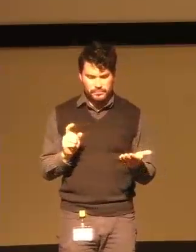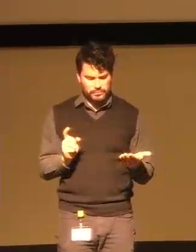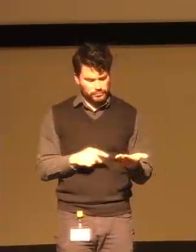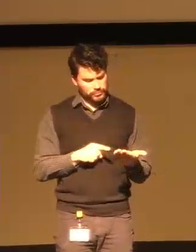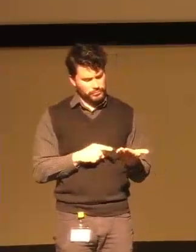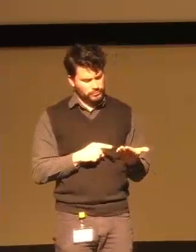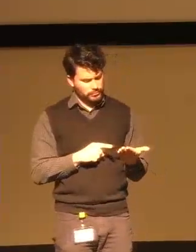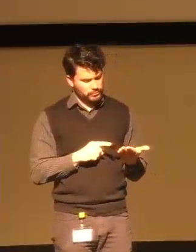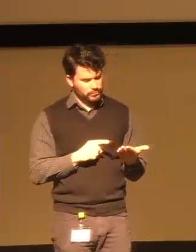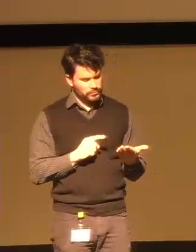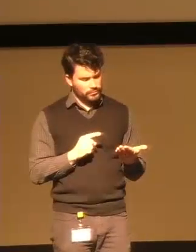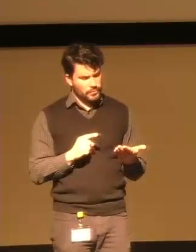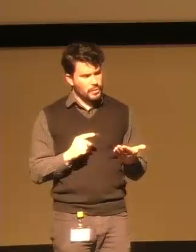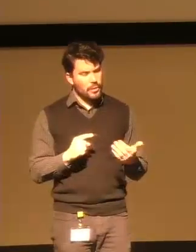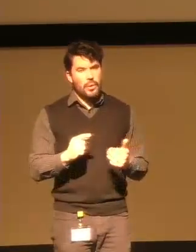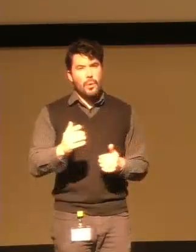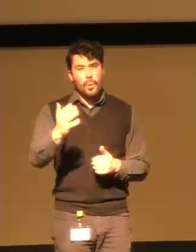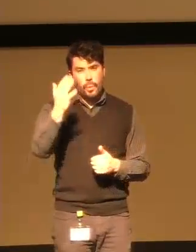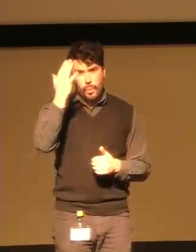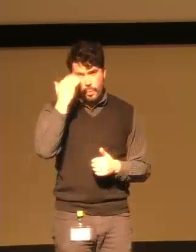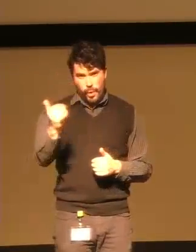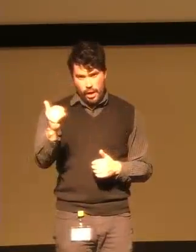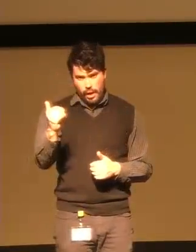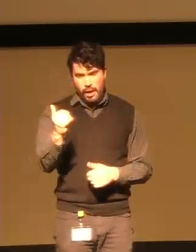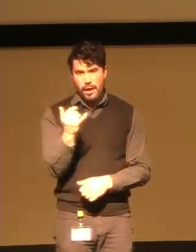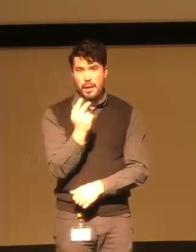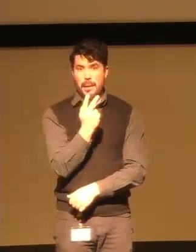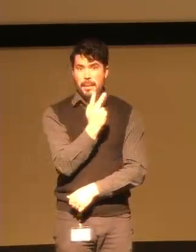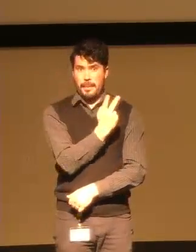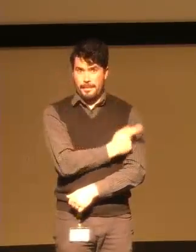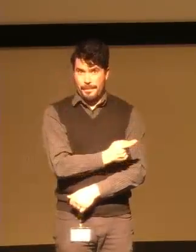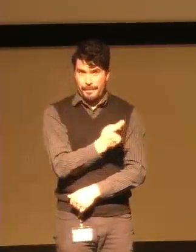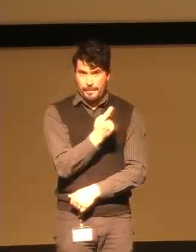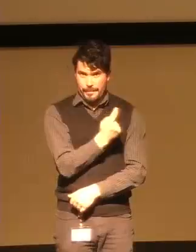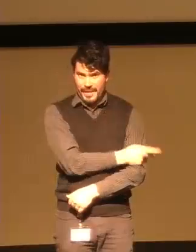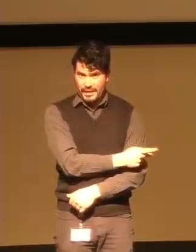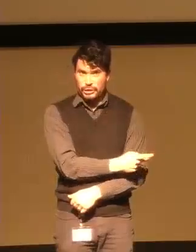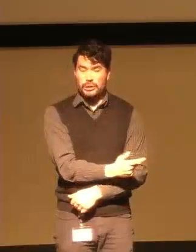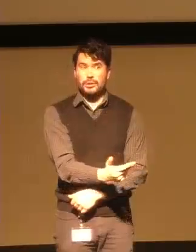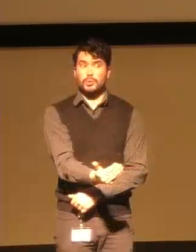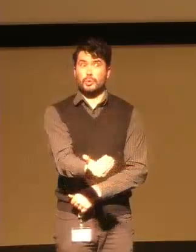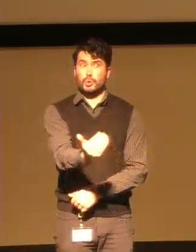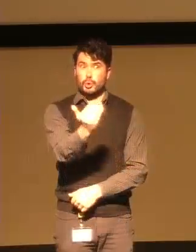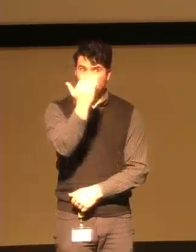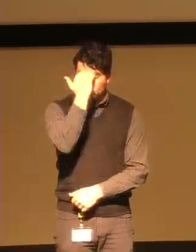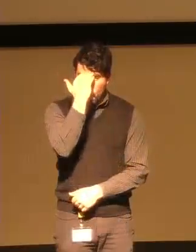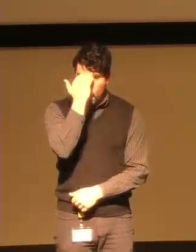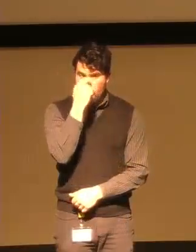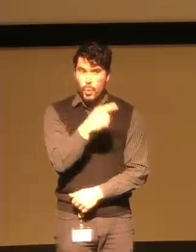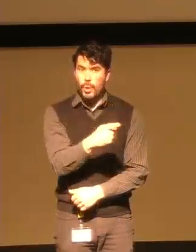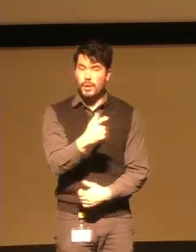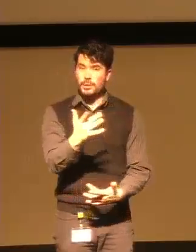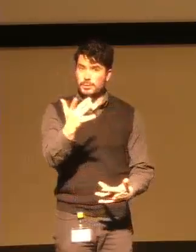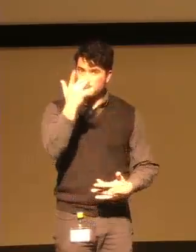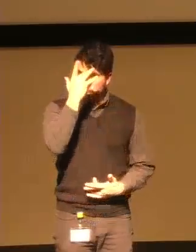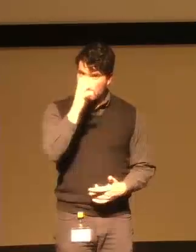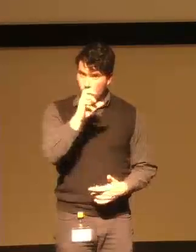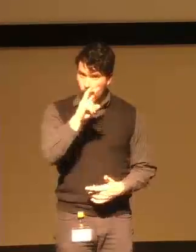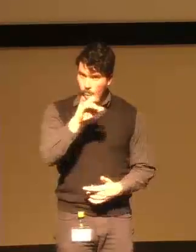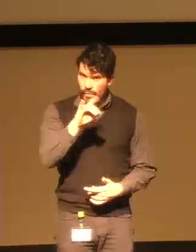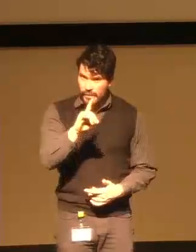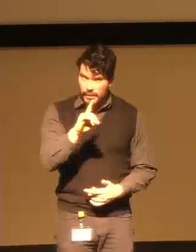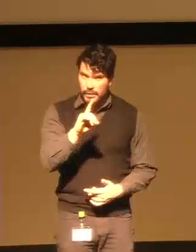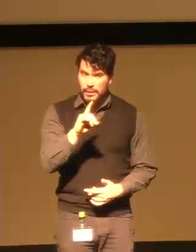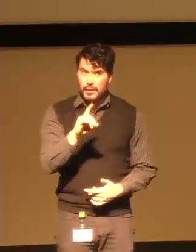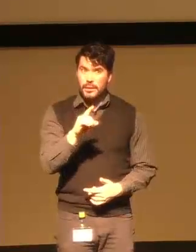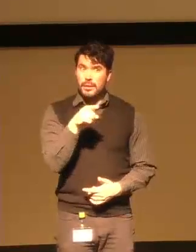why are patients known to be COVID positive in an isolation room not required to wear a mask? And I think we had this